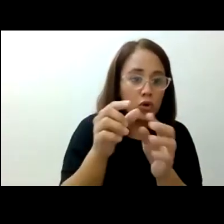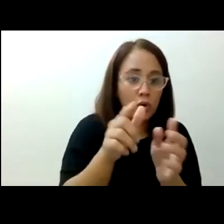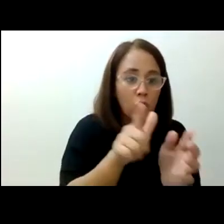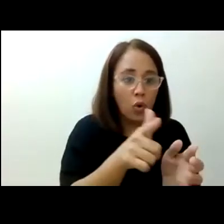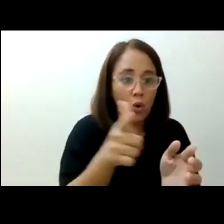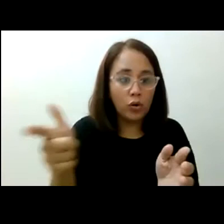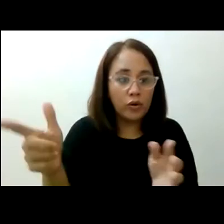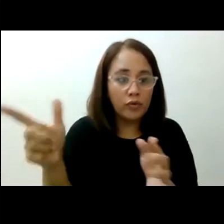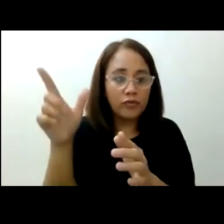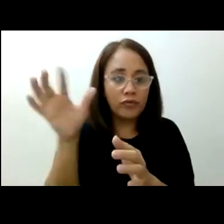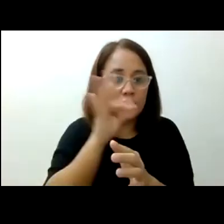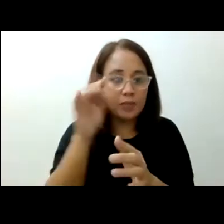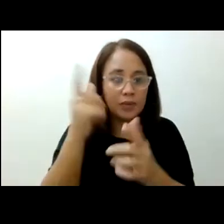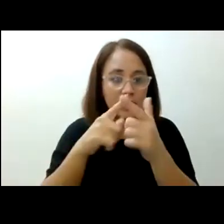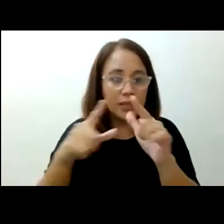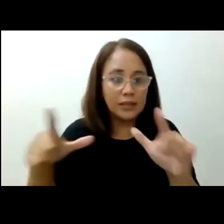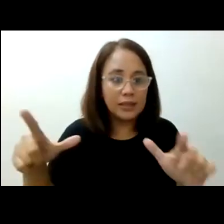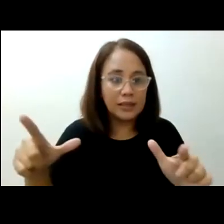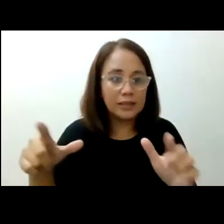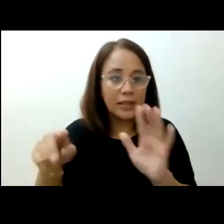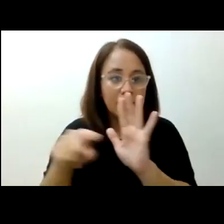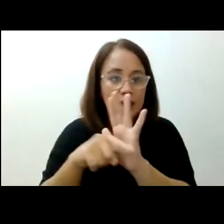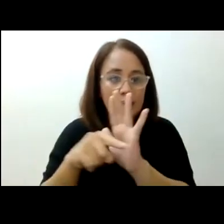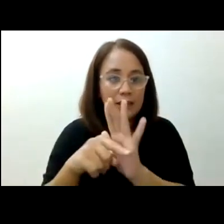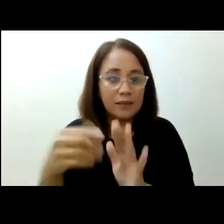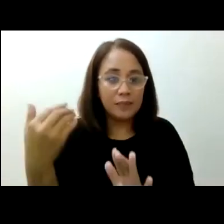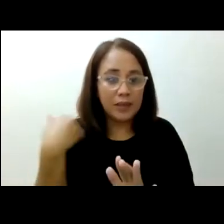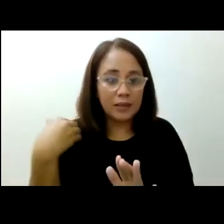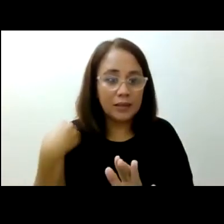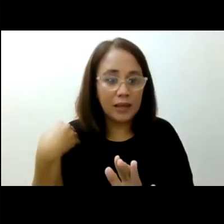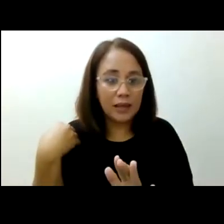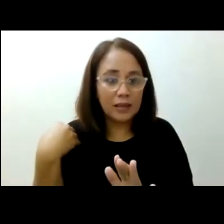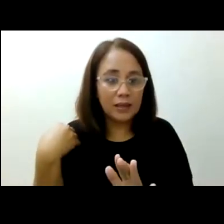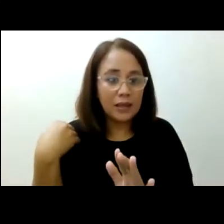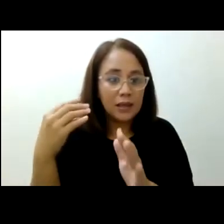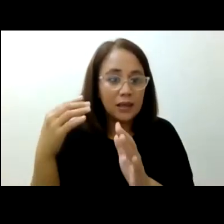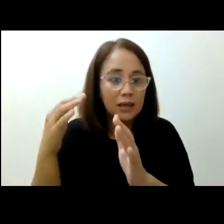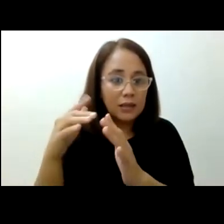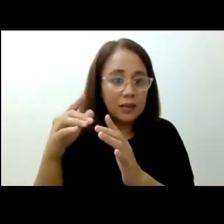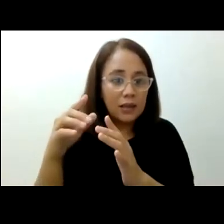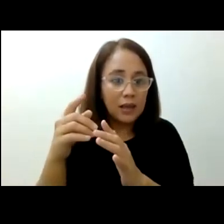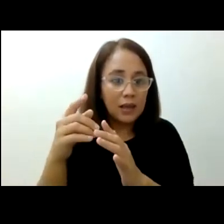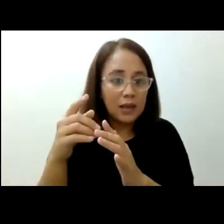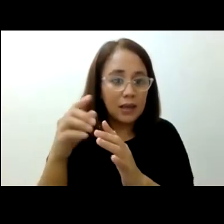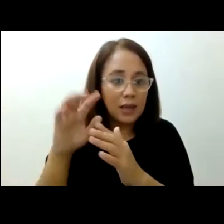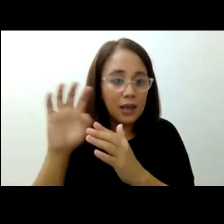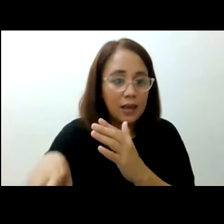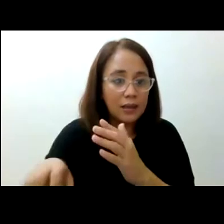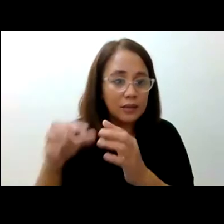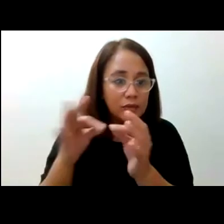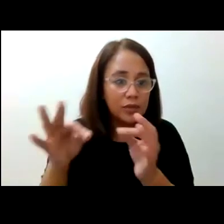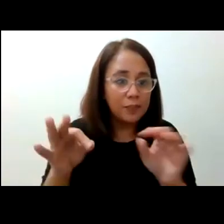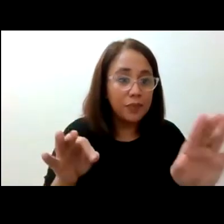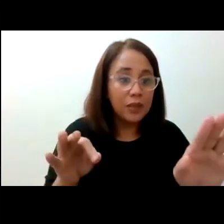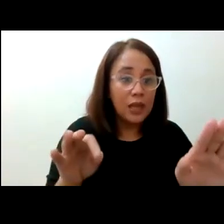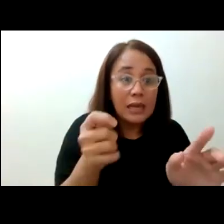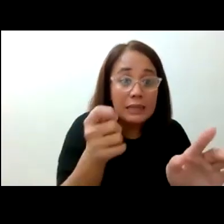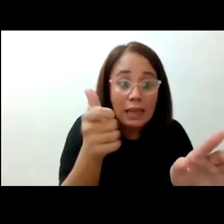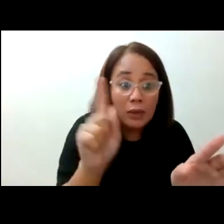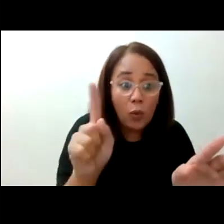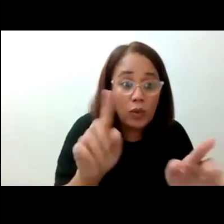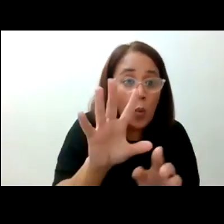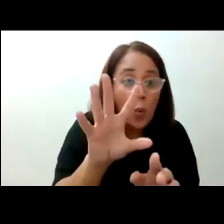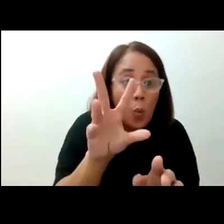negative not yet is at the end of the sentence. And then take out from when until